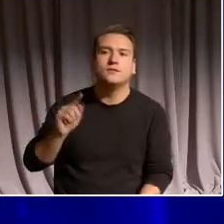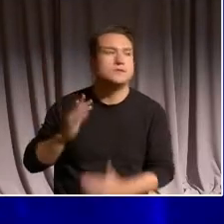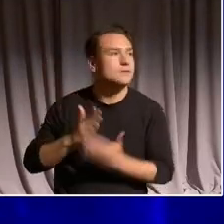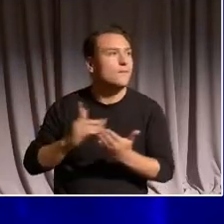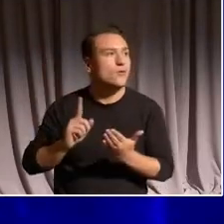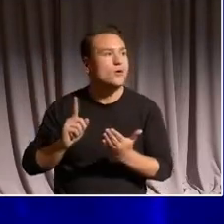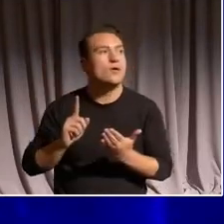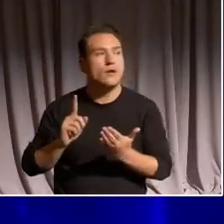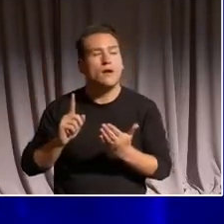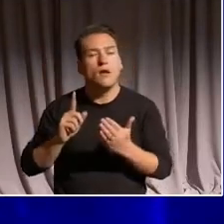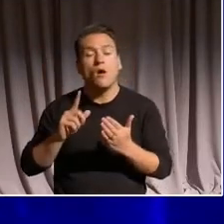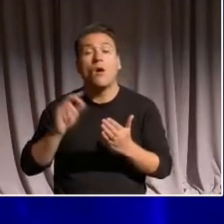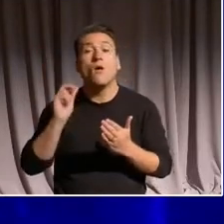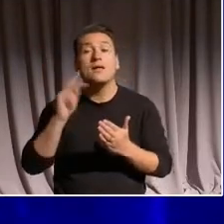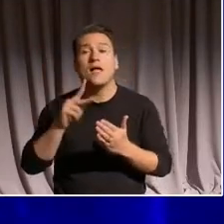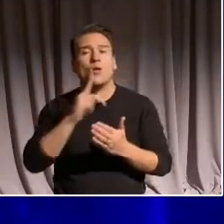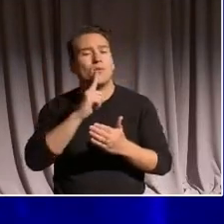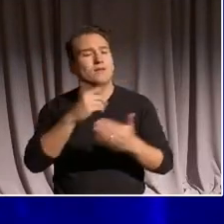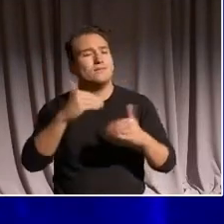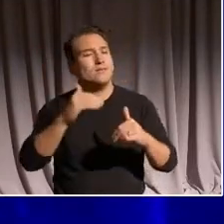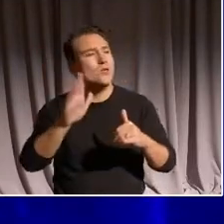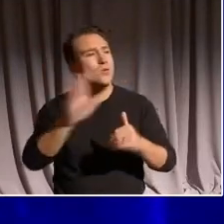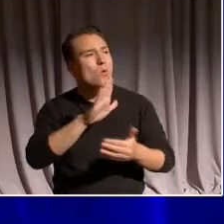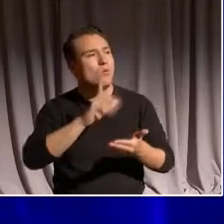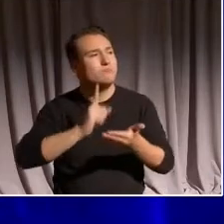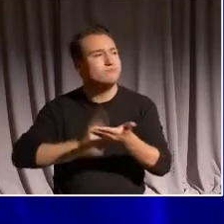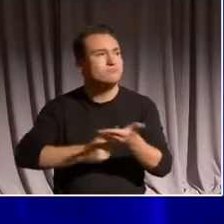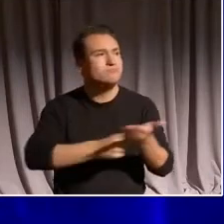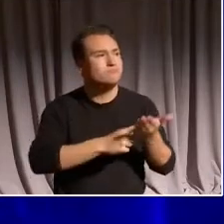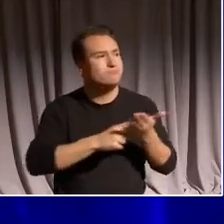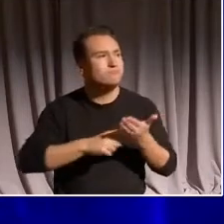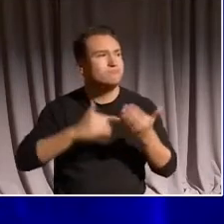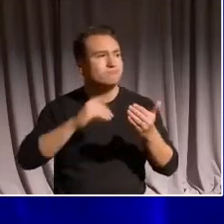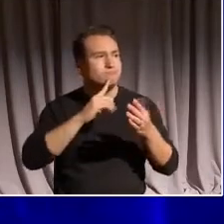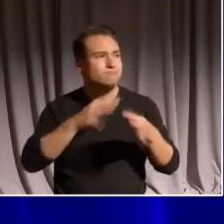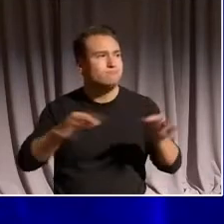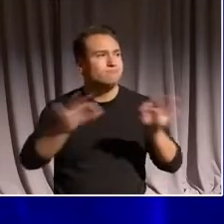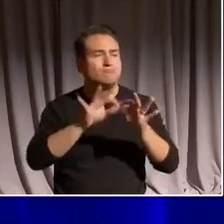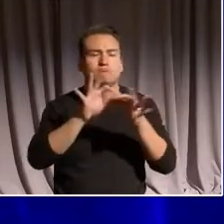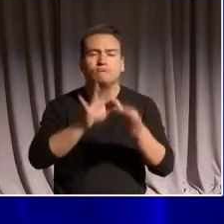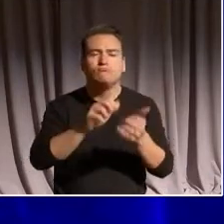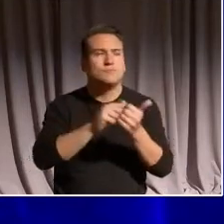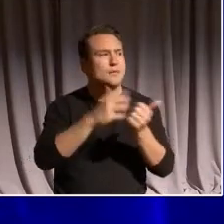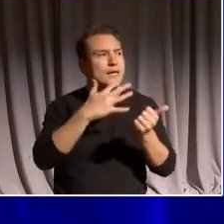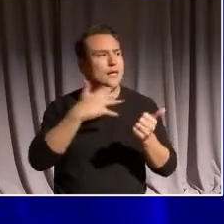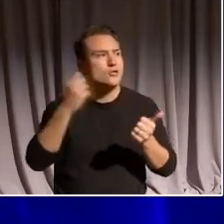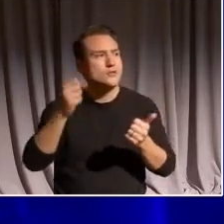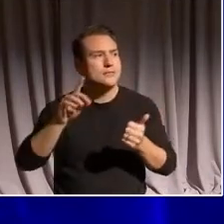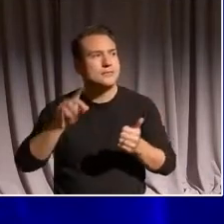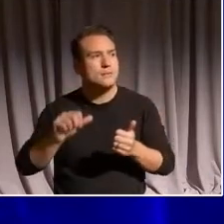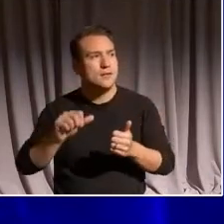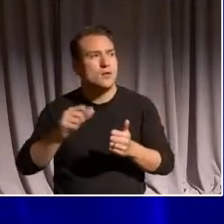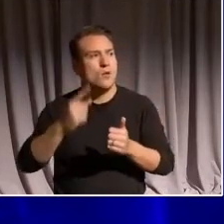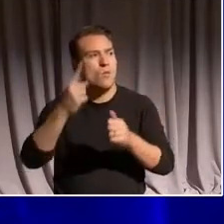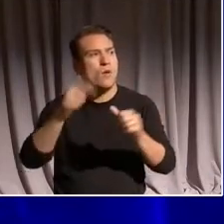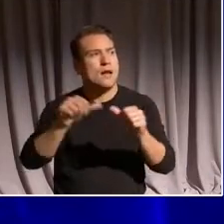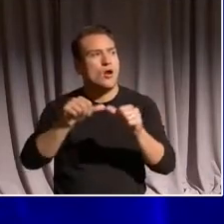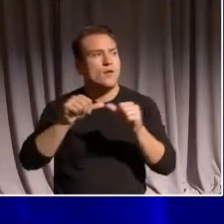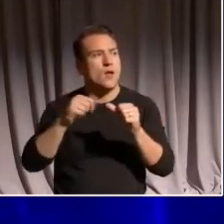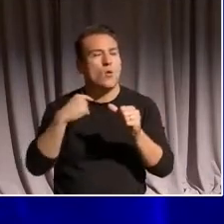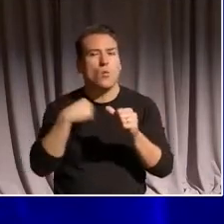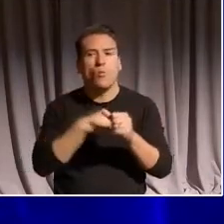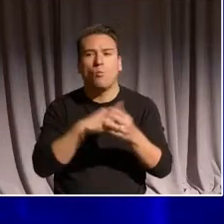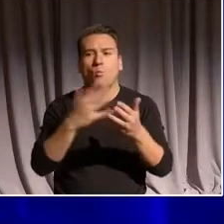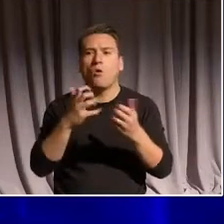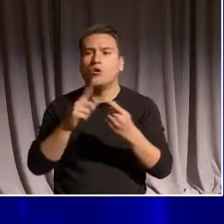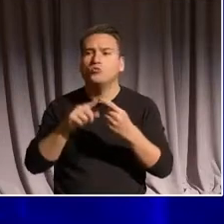So much good conversation across all components, aging and disability, but one area that we would love to